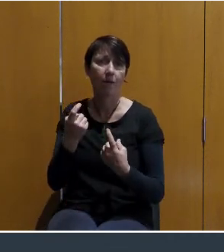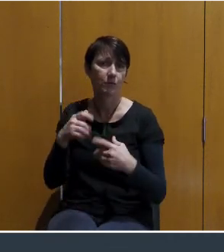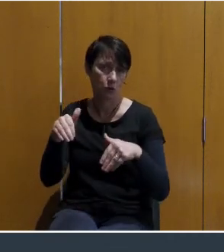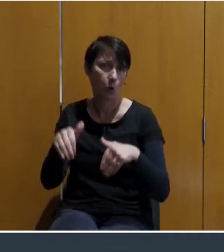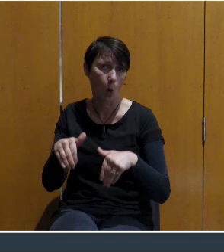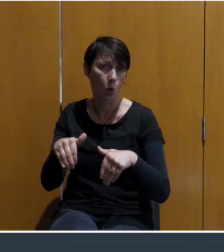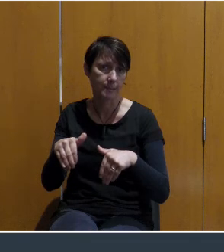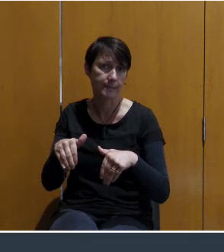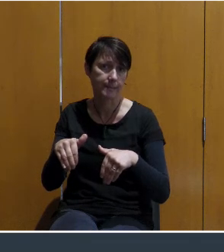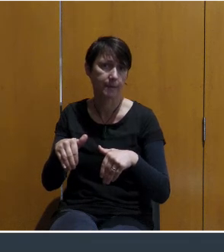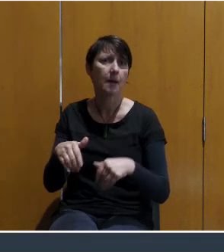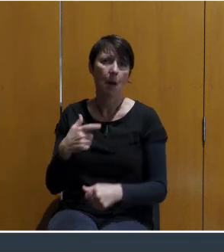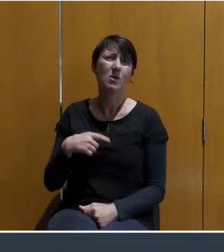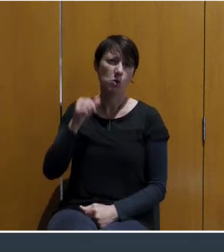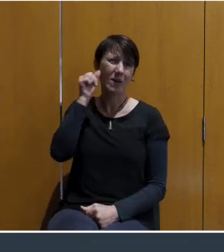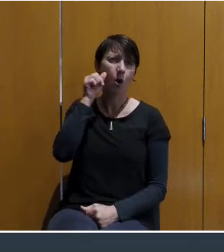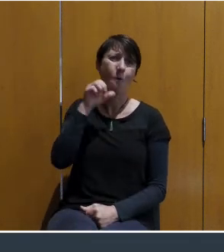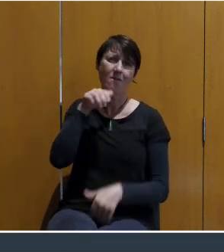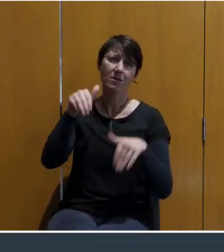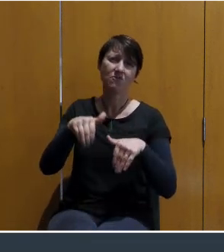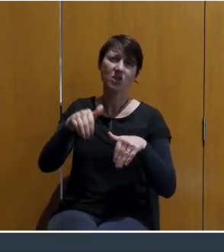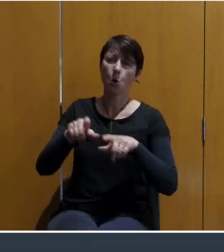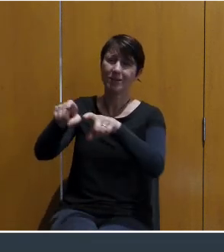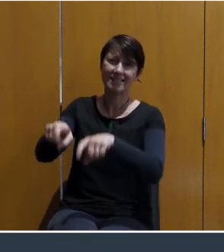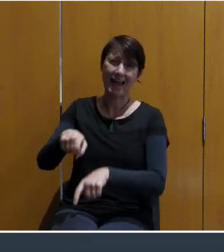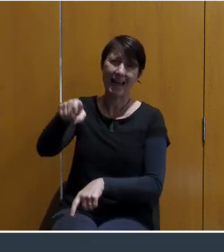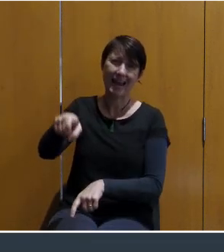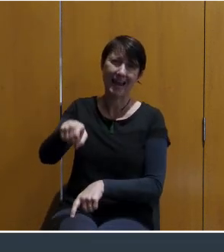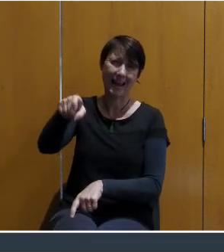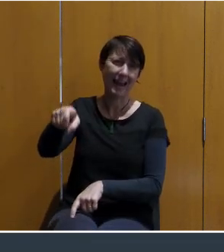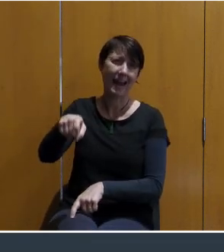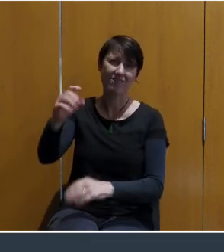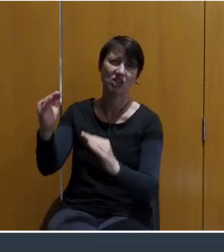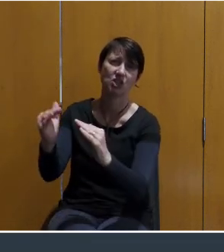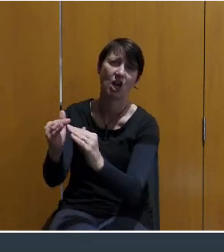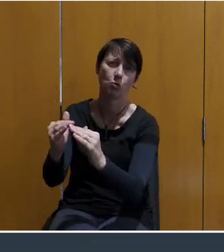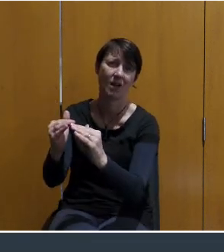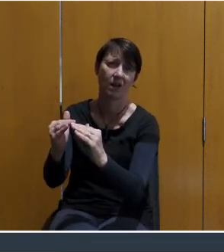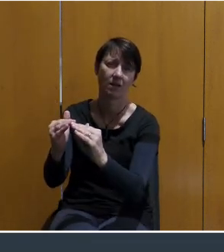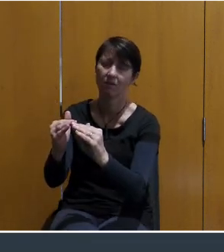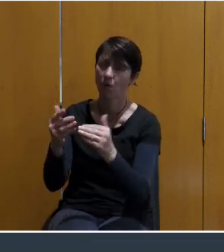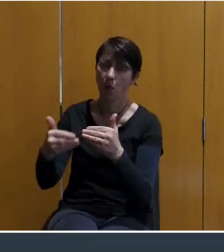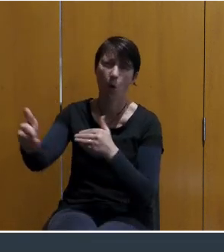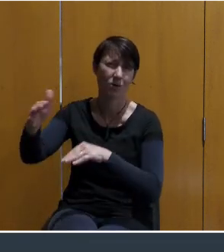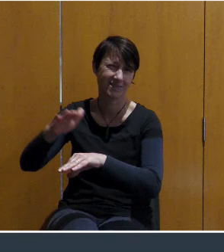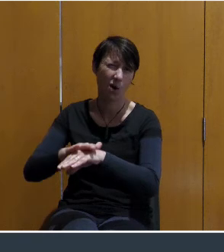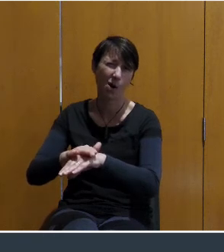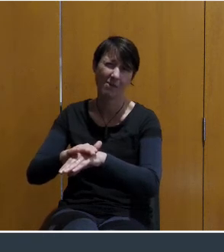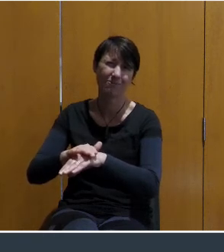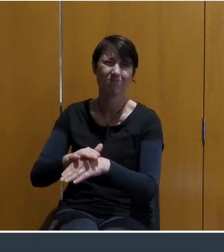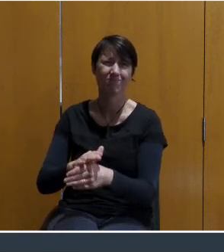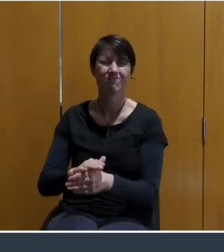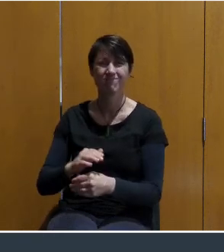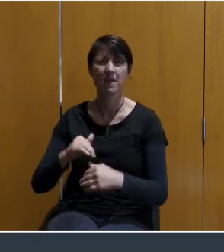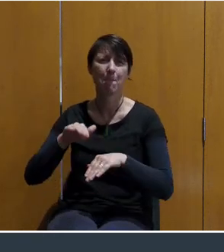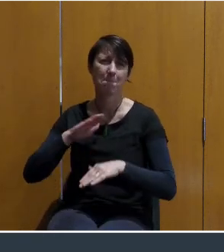chance of them developing these behavioural issues which can impact their adoptability. So yes, we would typically arrange for